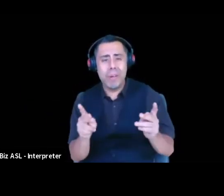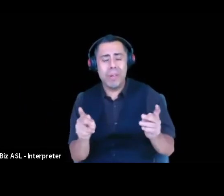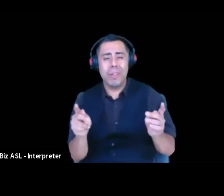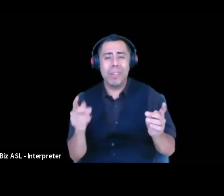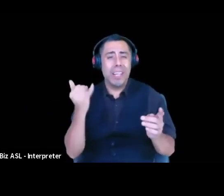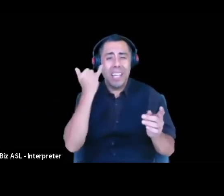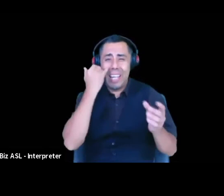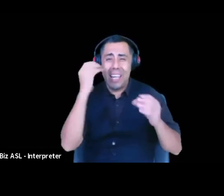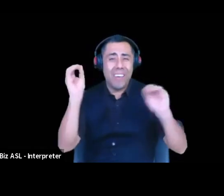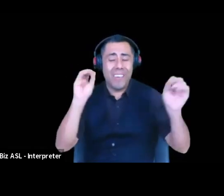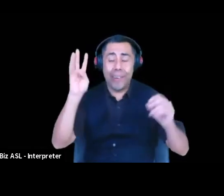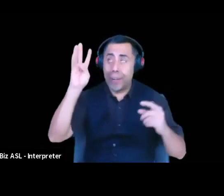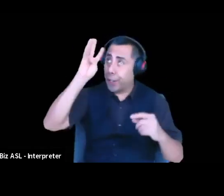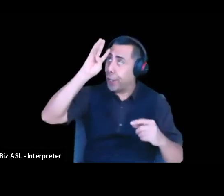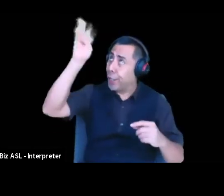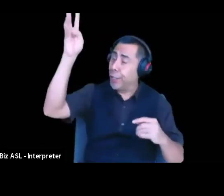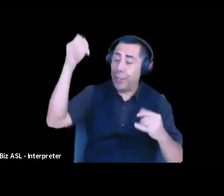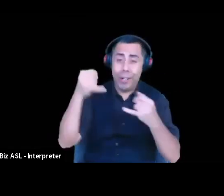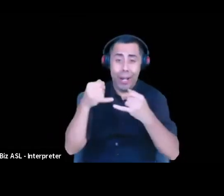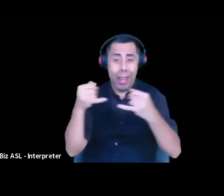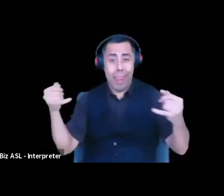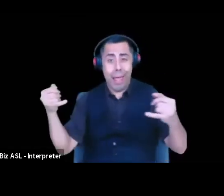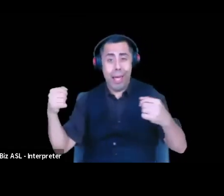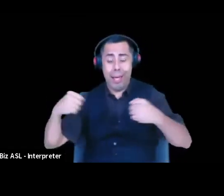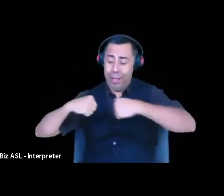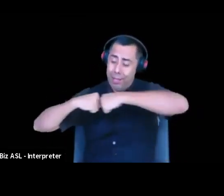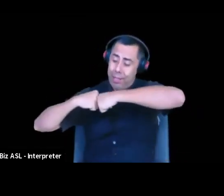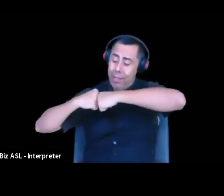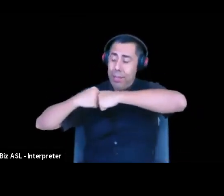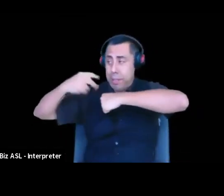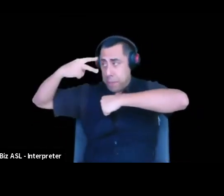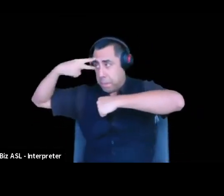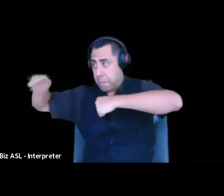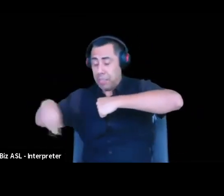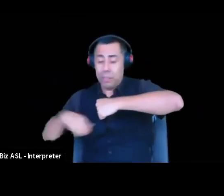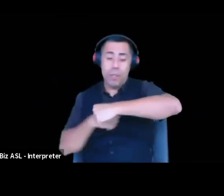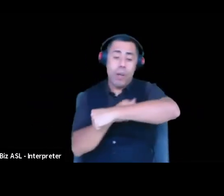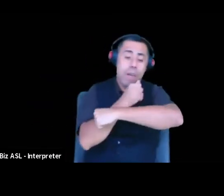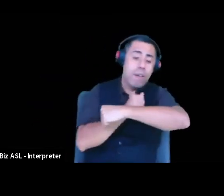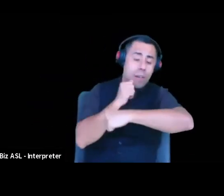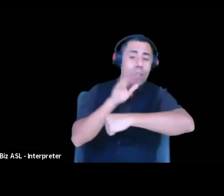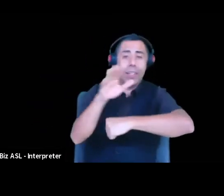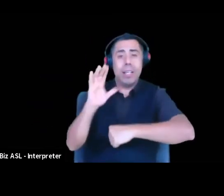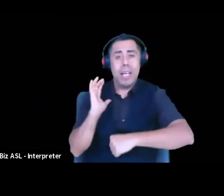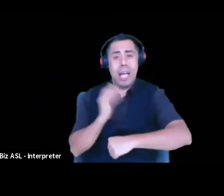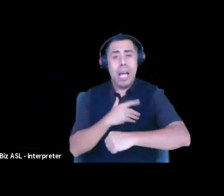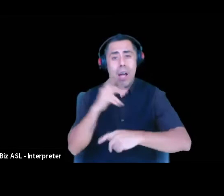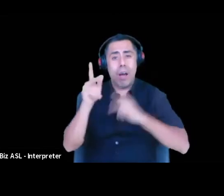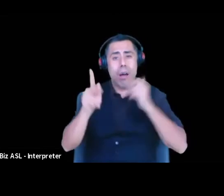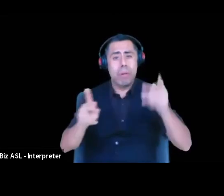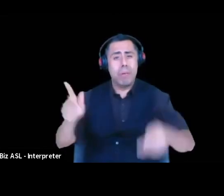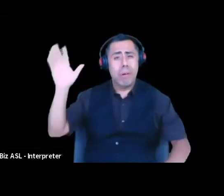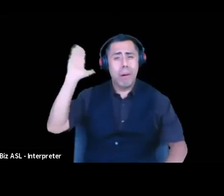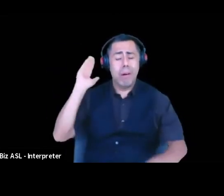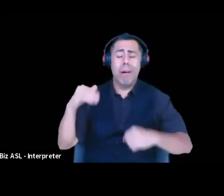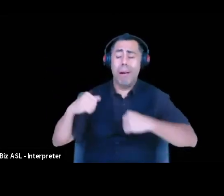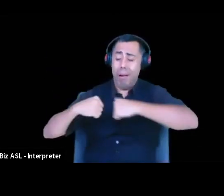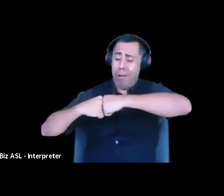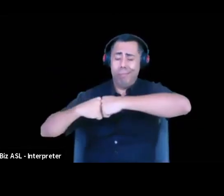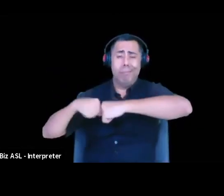that separates Arizona from Mexico, our people used to freely move and engage